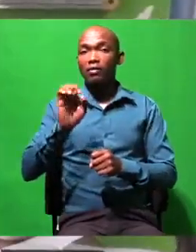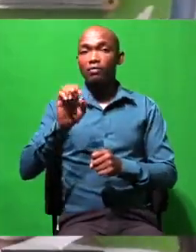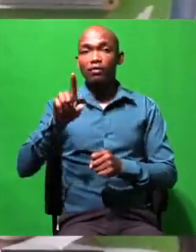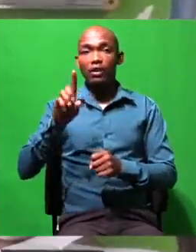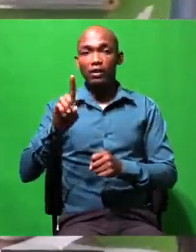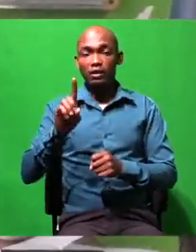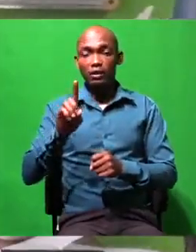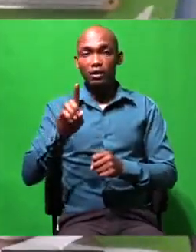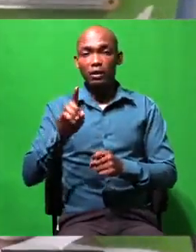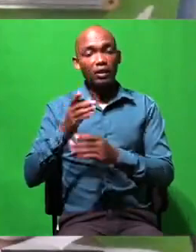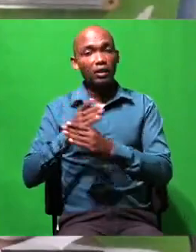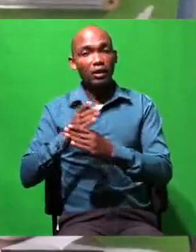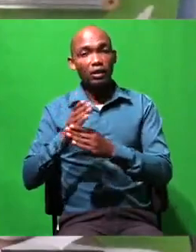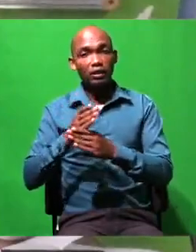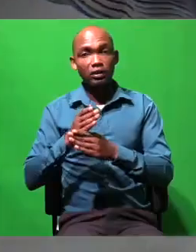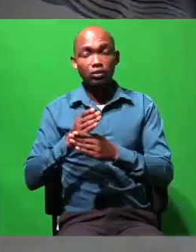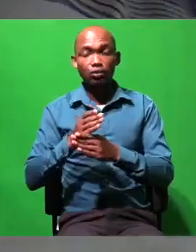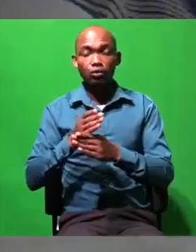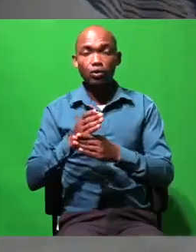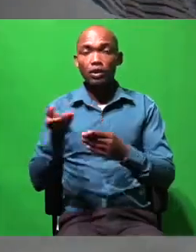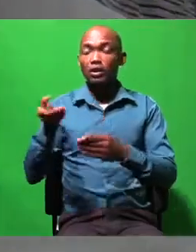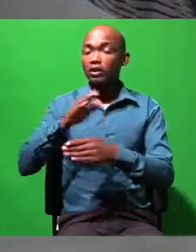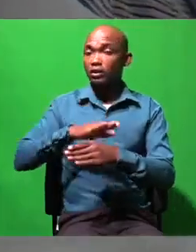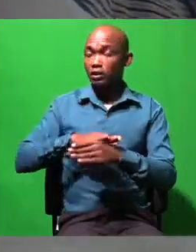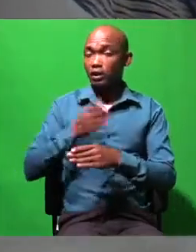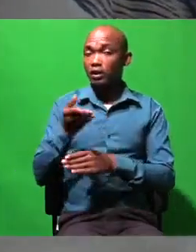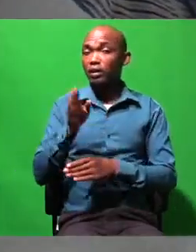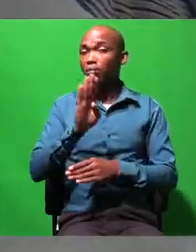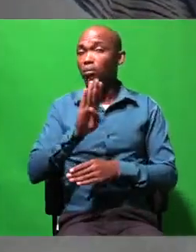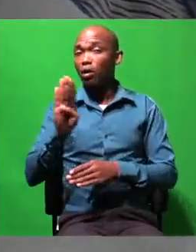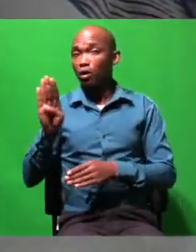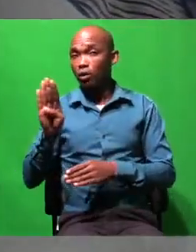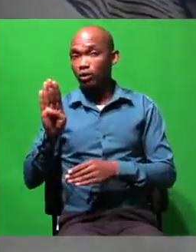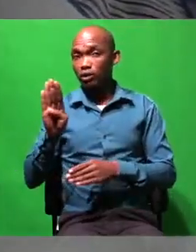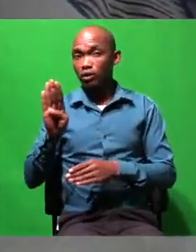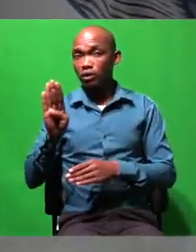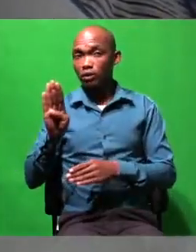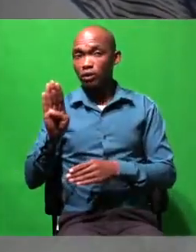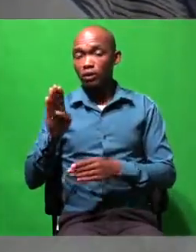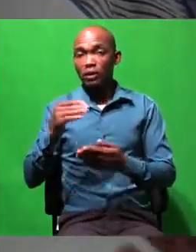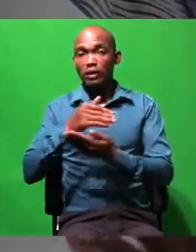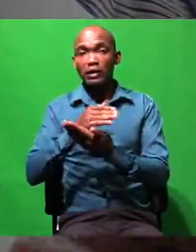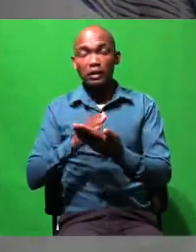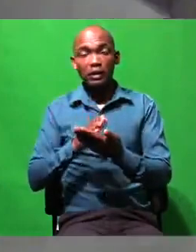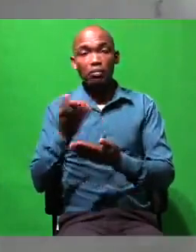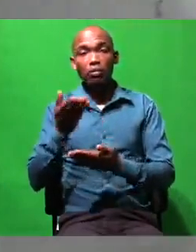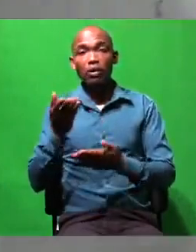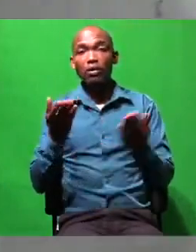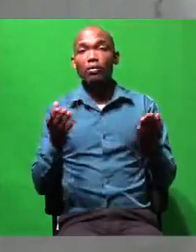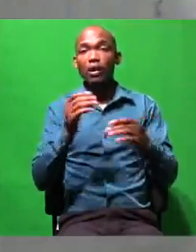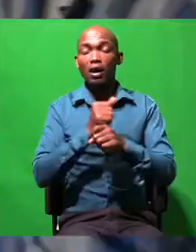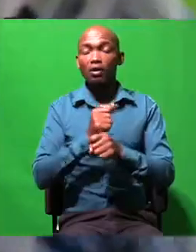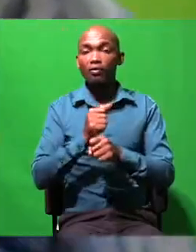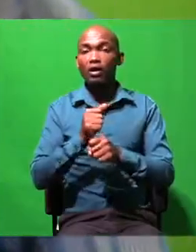to engineer. In other side we have biology, and that's why somewhere we